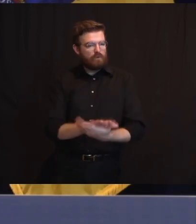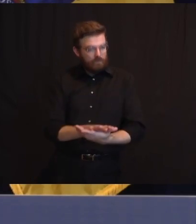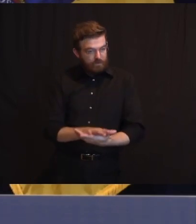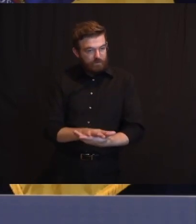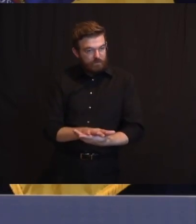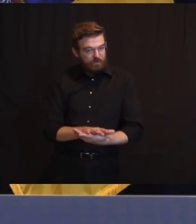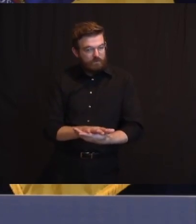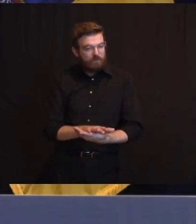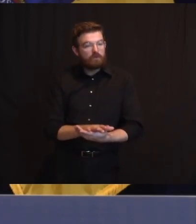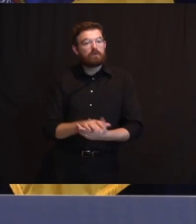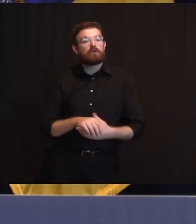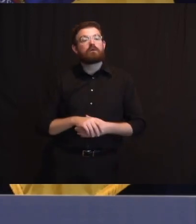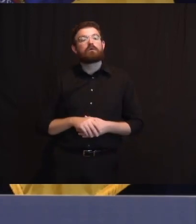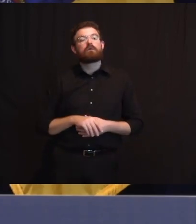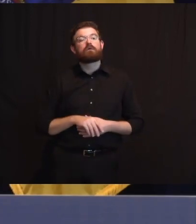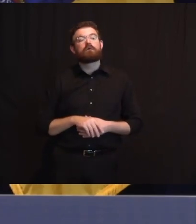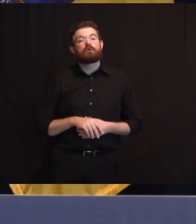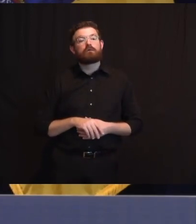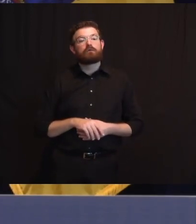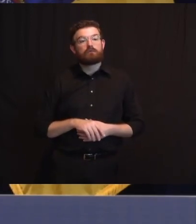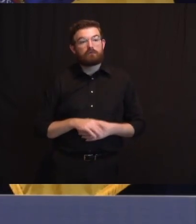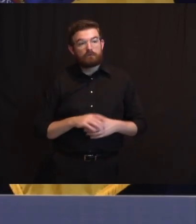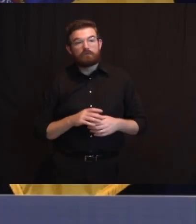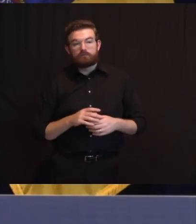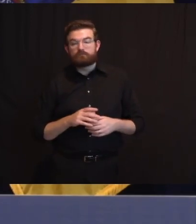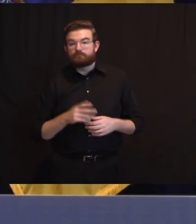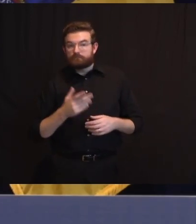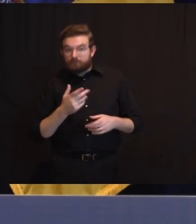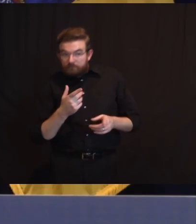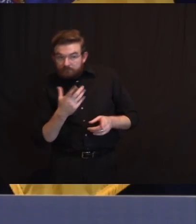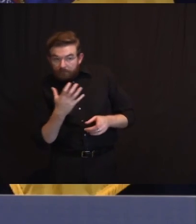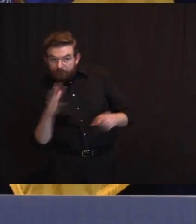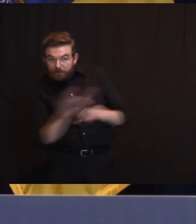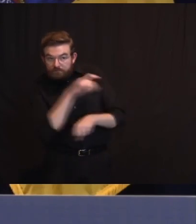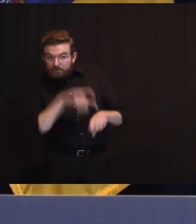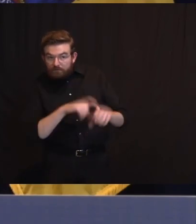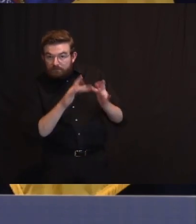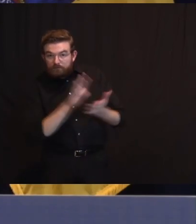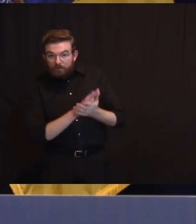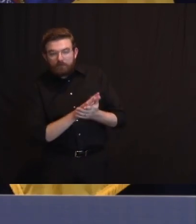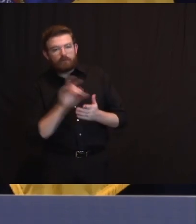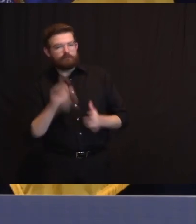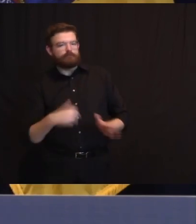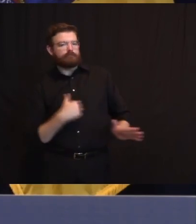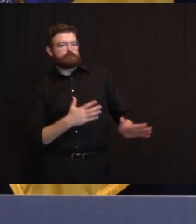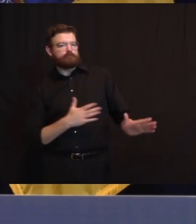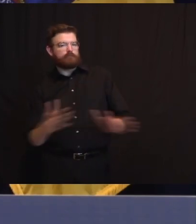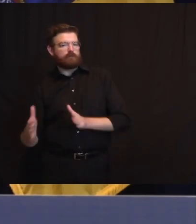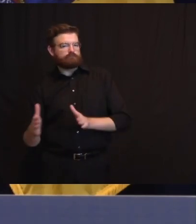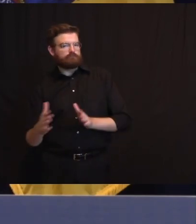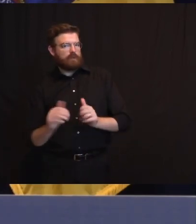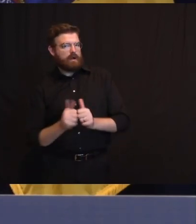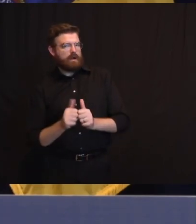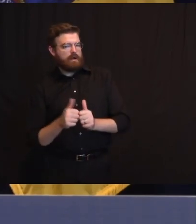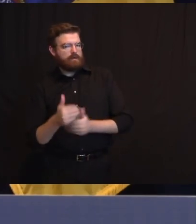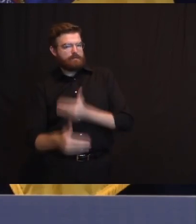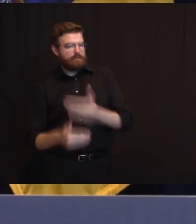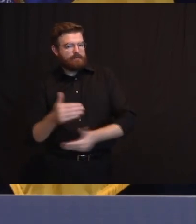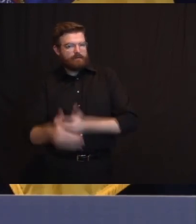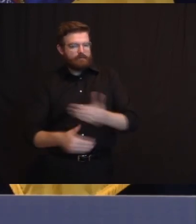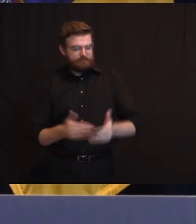really good work going on around the state. Marie Bliston and I had a really good conversation this morning. We're going to sit down with her team and the